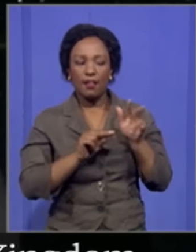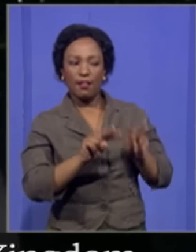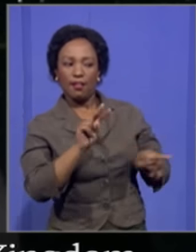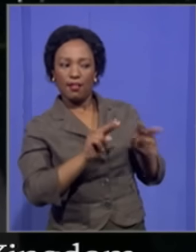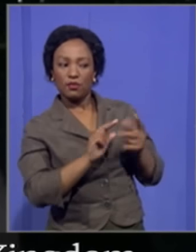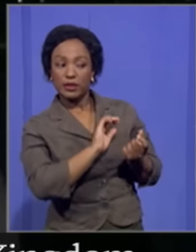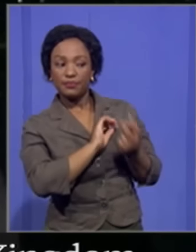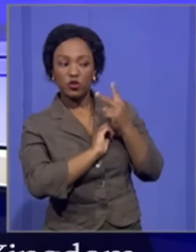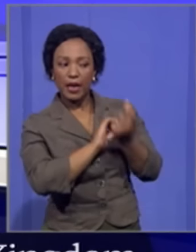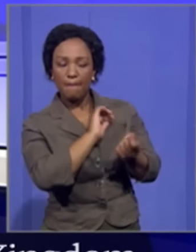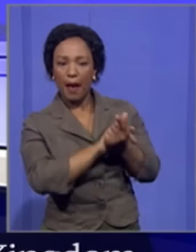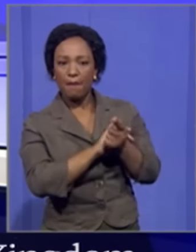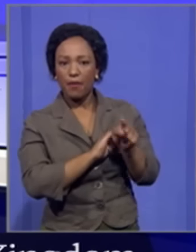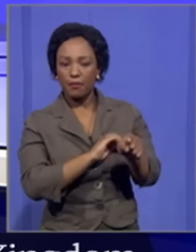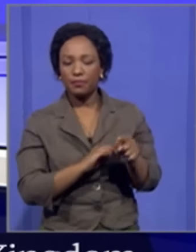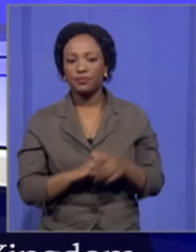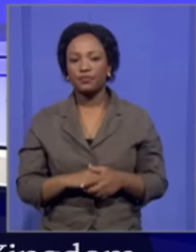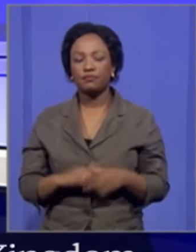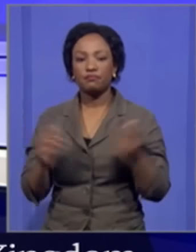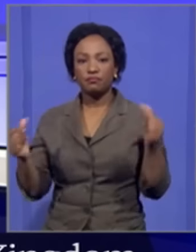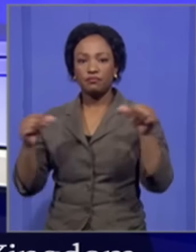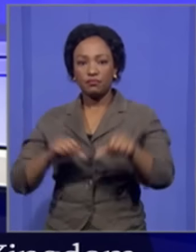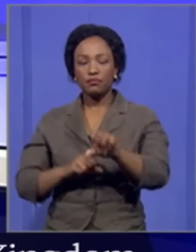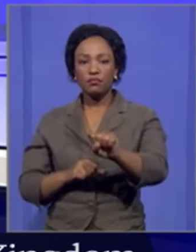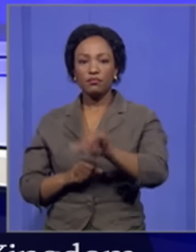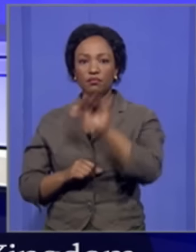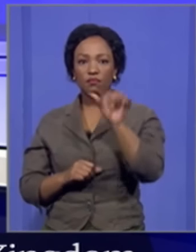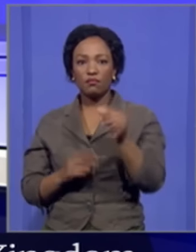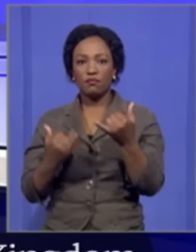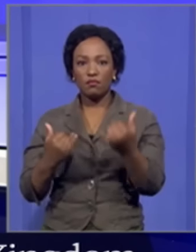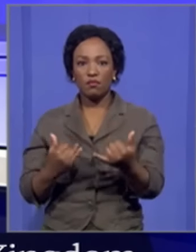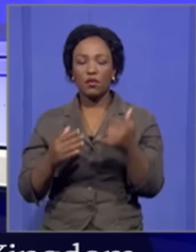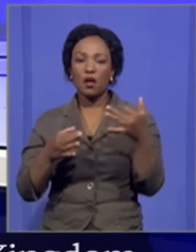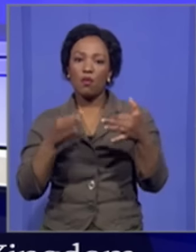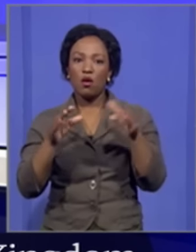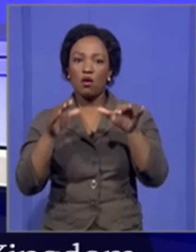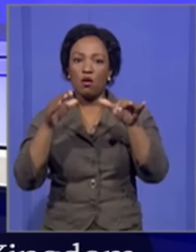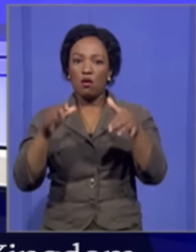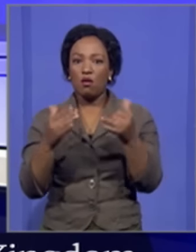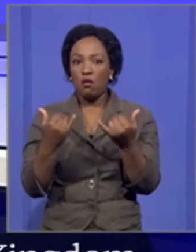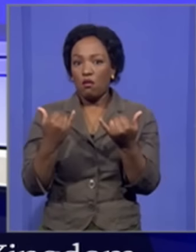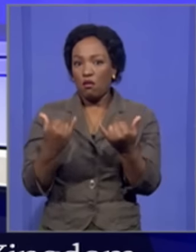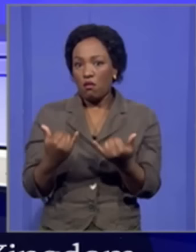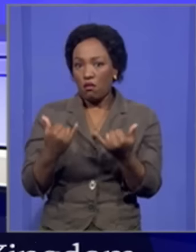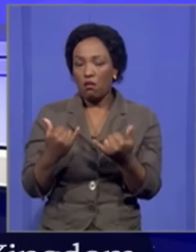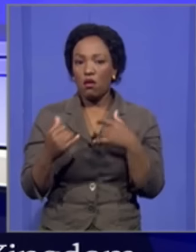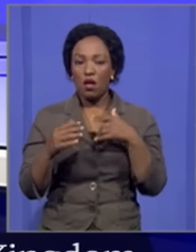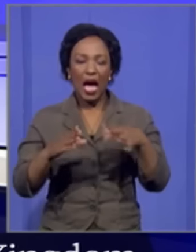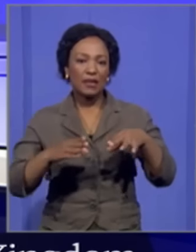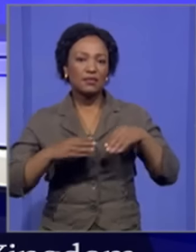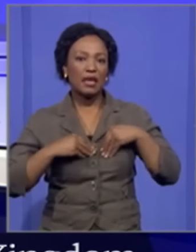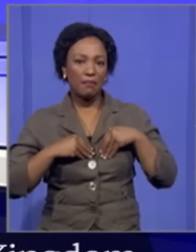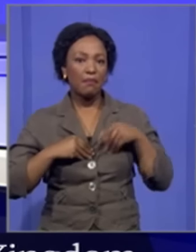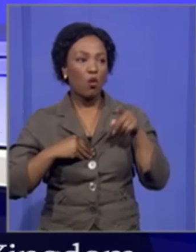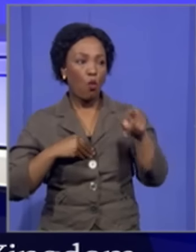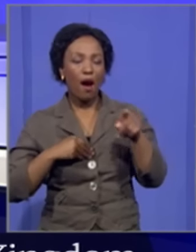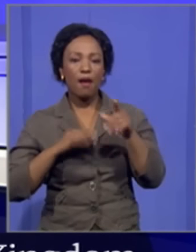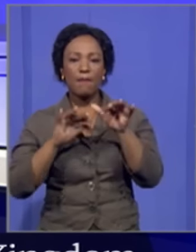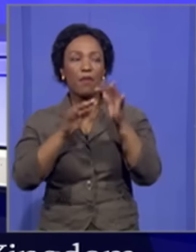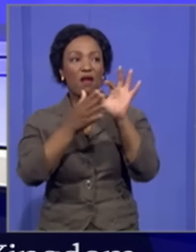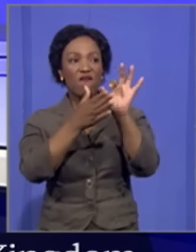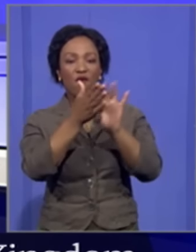jwale. Ge re boa gae Afrika Borwa a re ka re mekgatlo ya dipolotiki ka mono gae e amogetše bjang dikgetho tše tša go ikgetha ka dinageng di